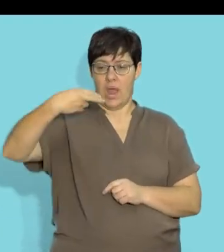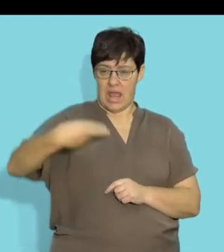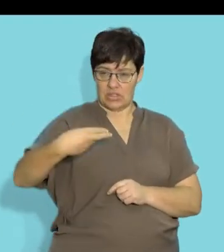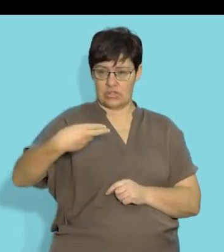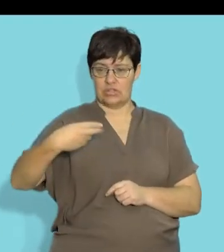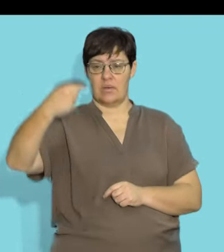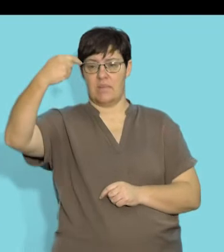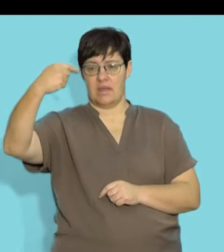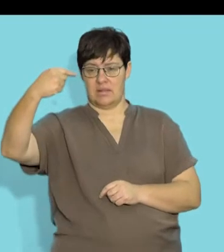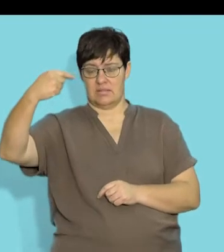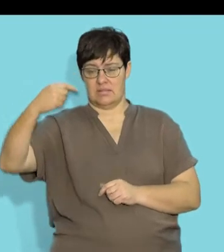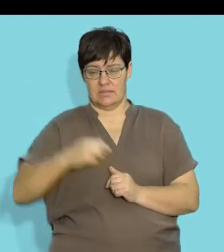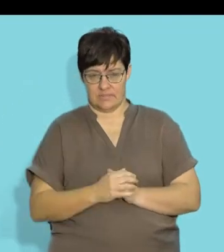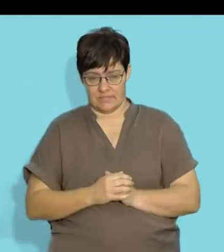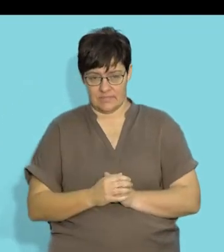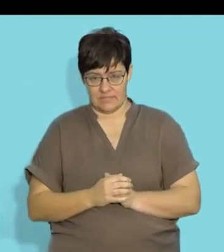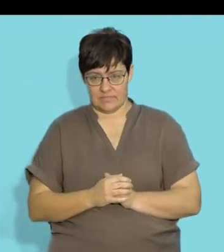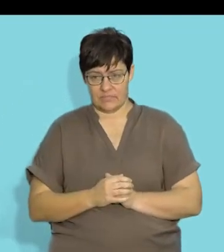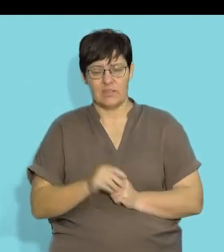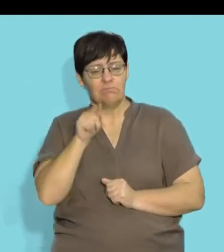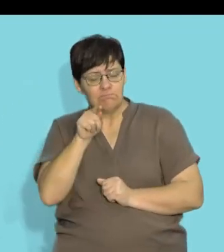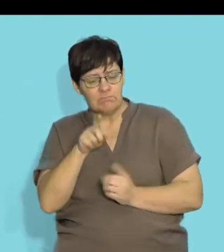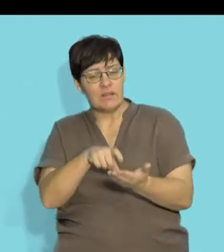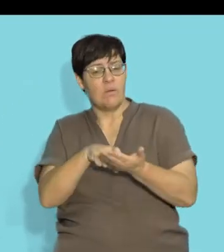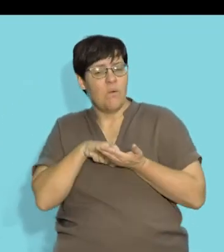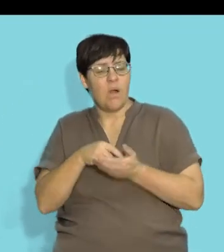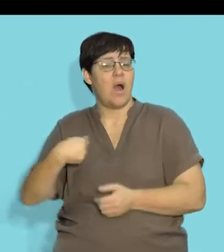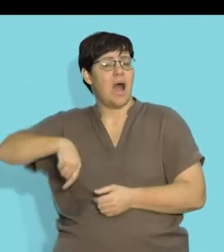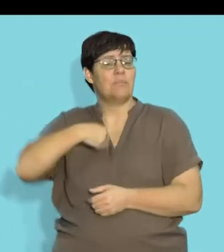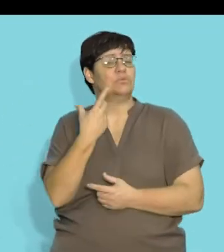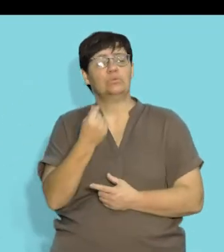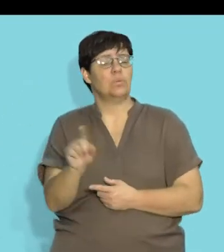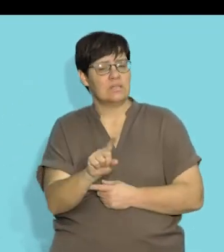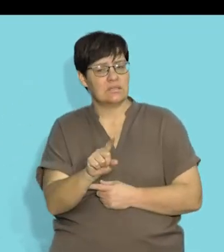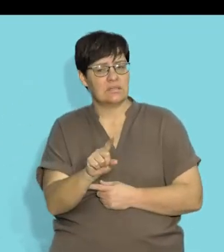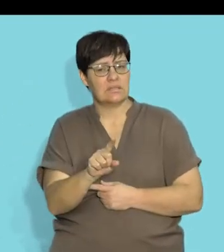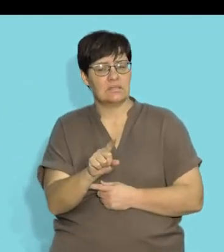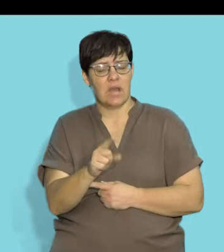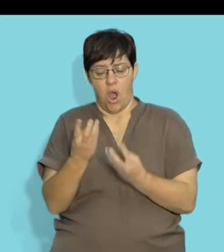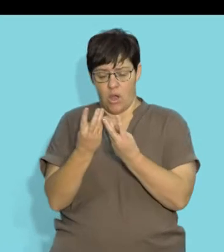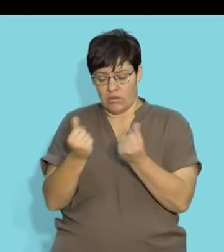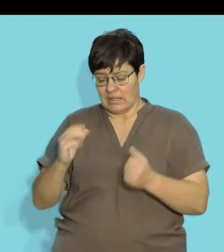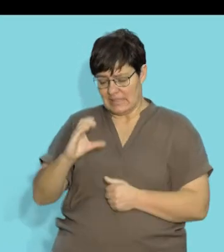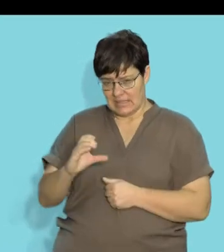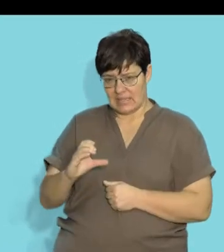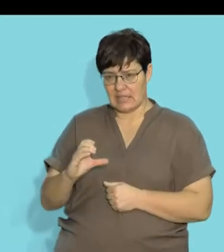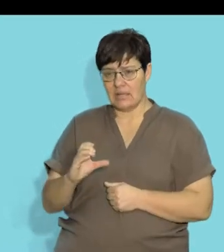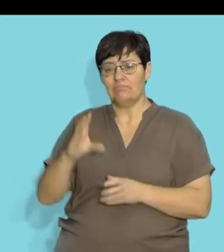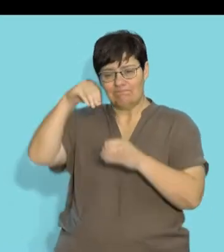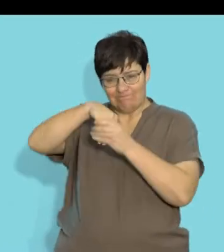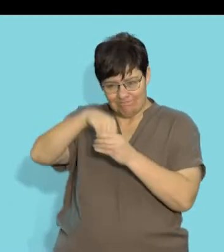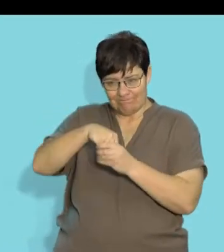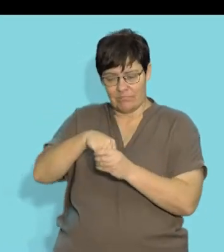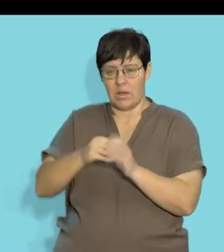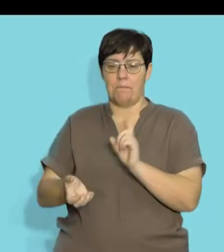ions, right? Now, this question demands us that we determine the concentration of the